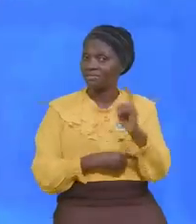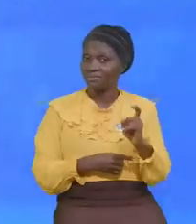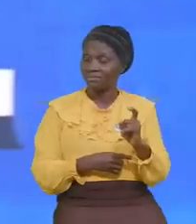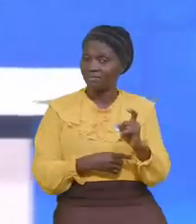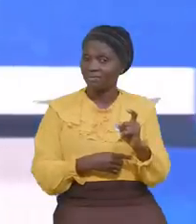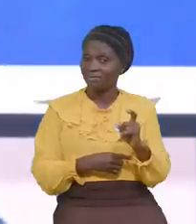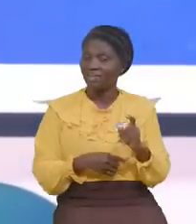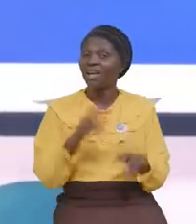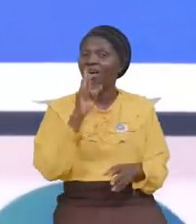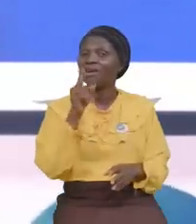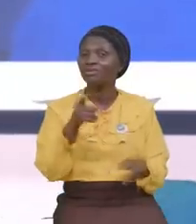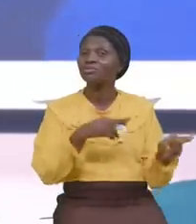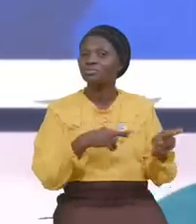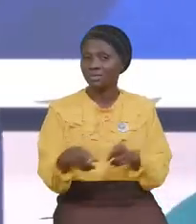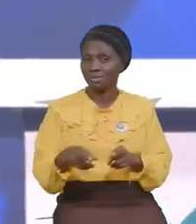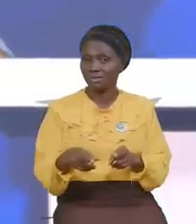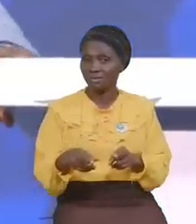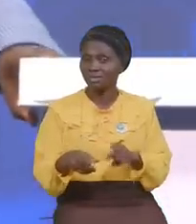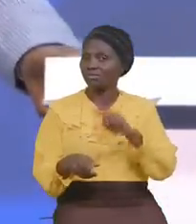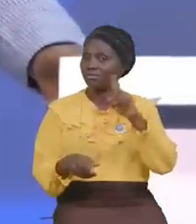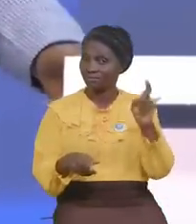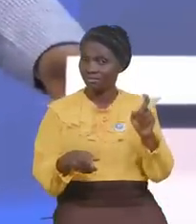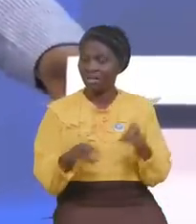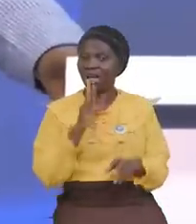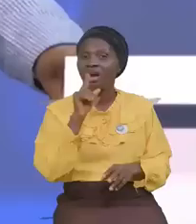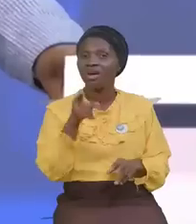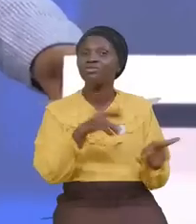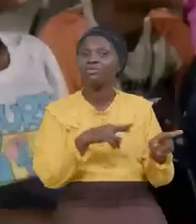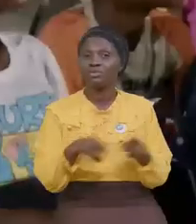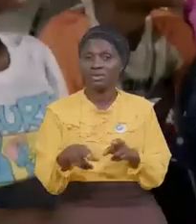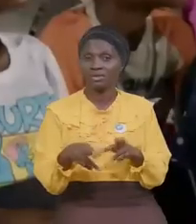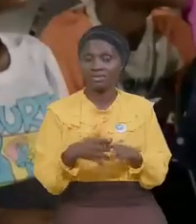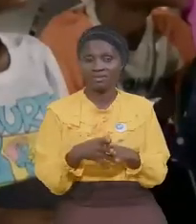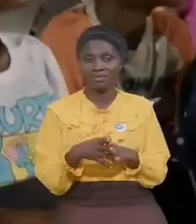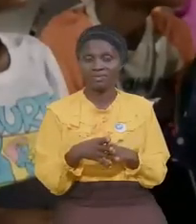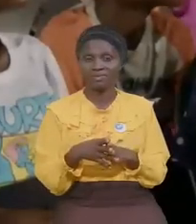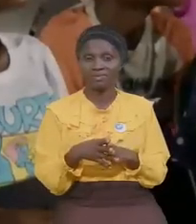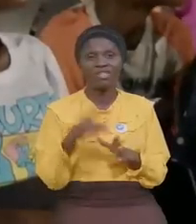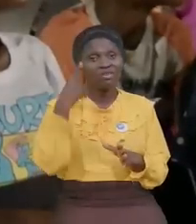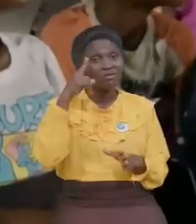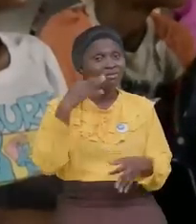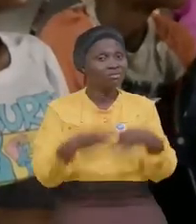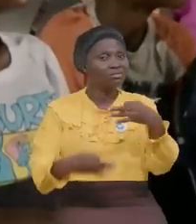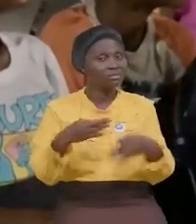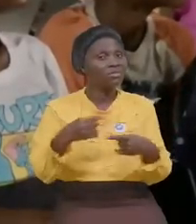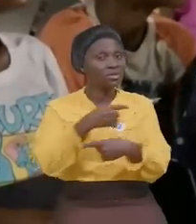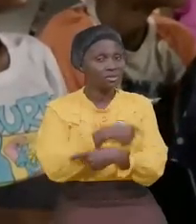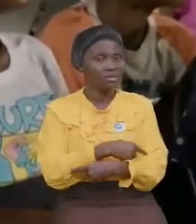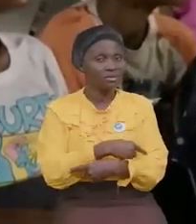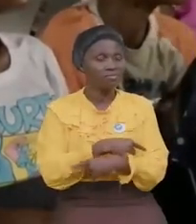Are you ready? Are you ready for the judgment day?